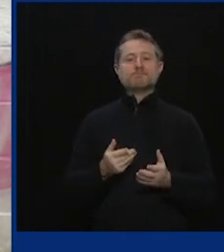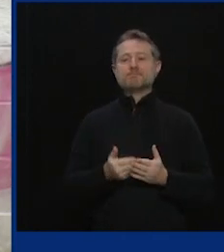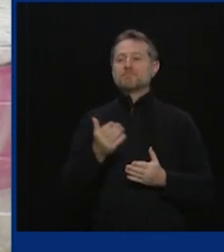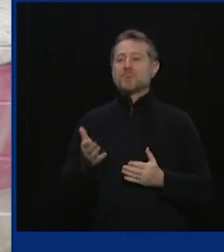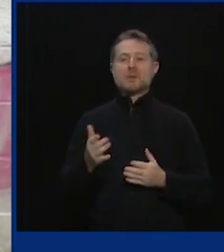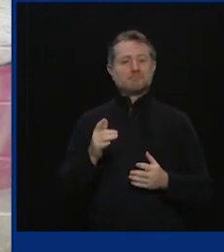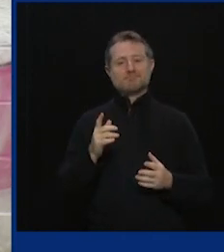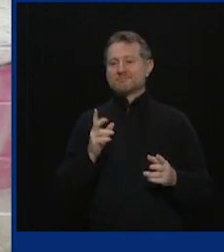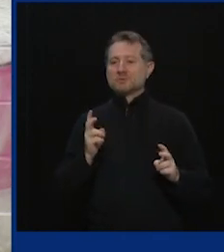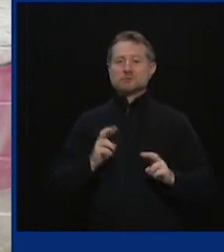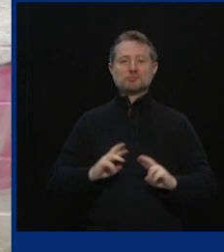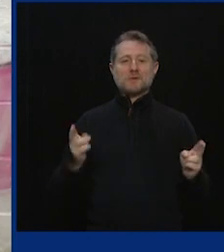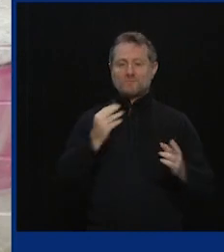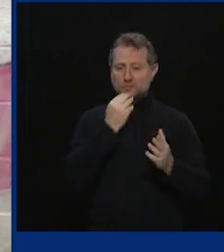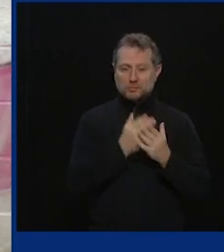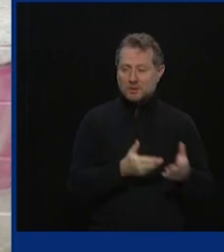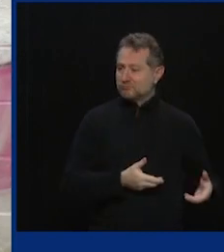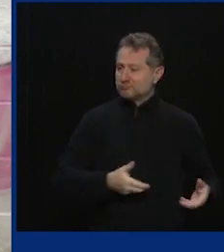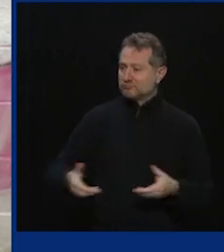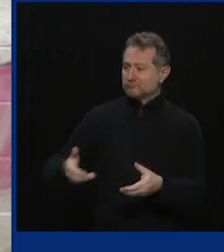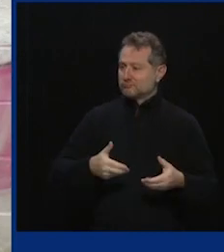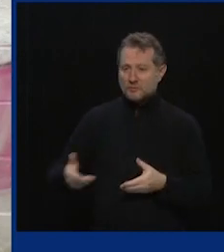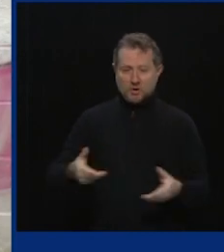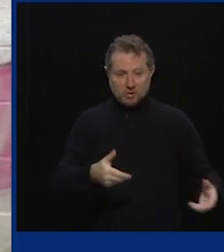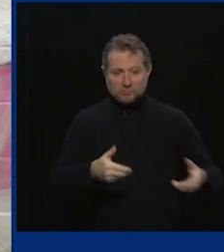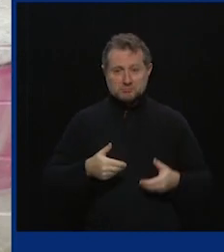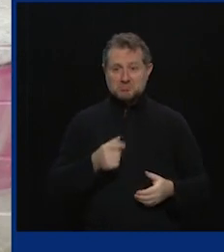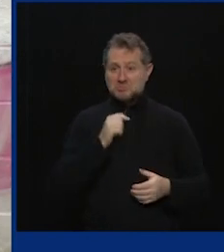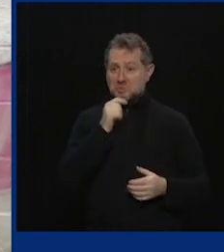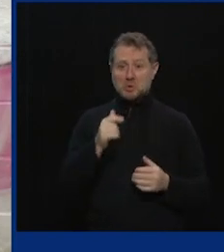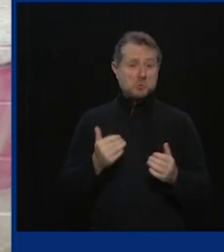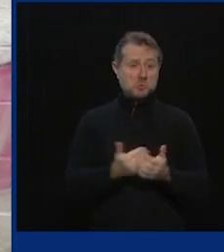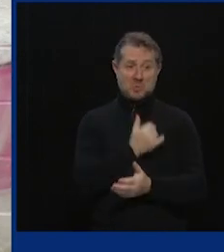it's not a novel idea that we're bringing up today.